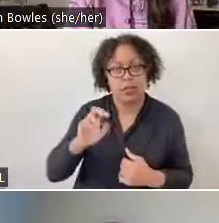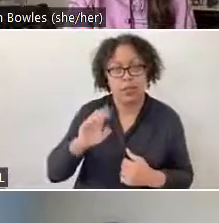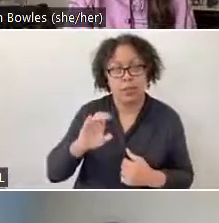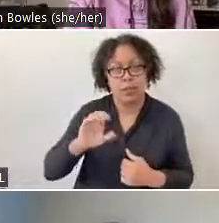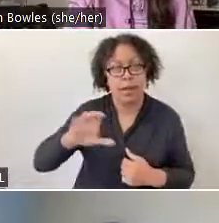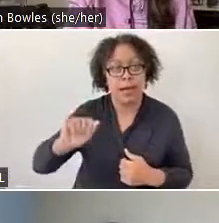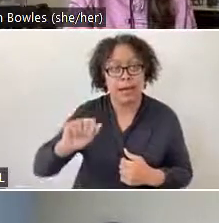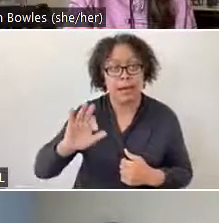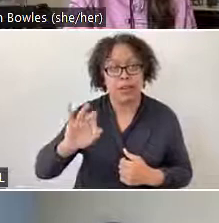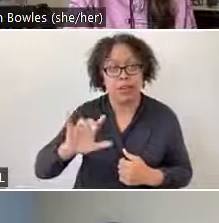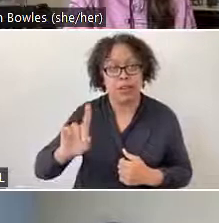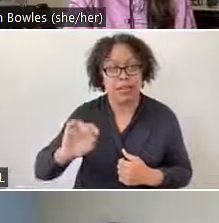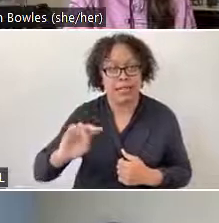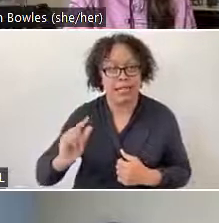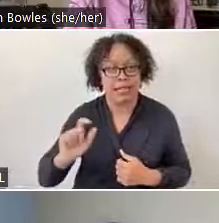Miller,